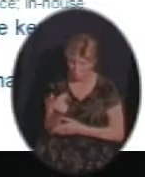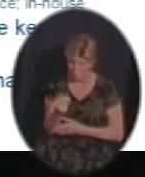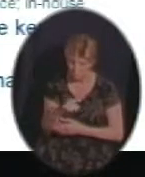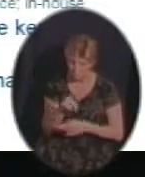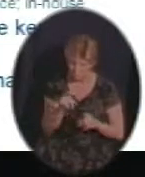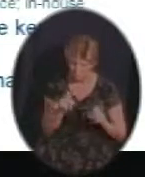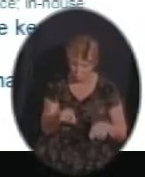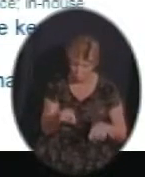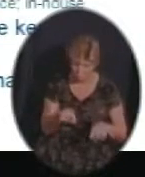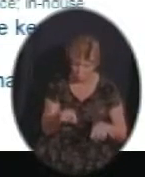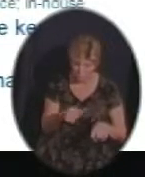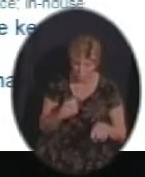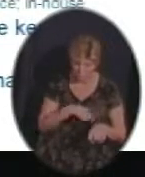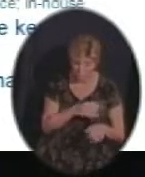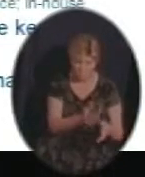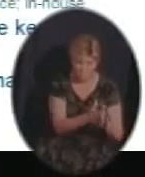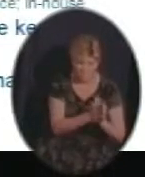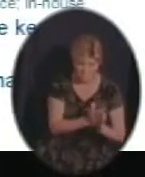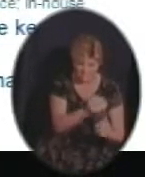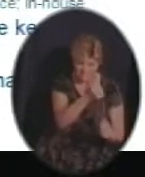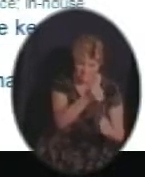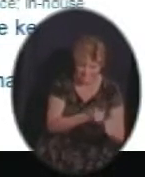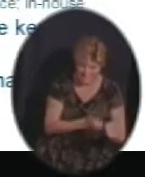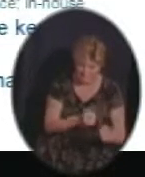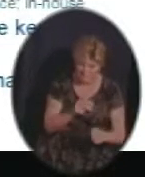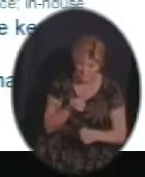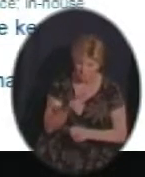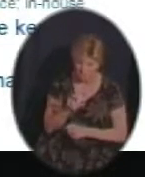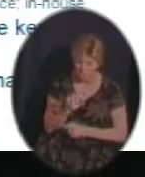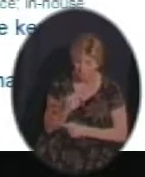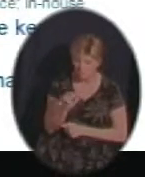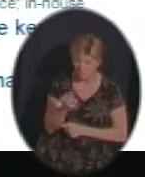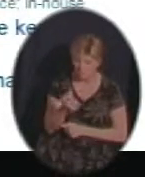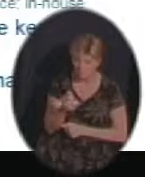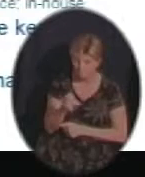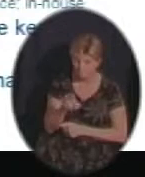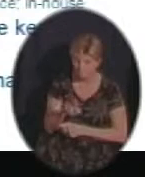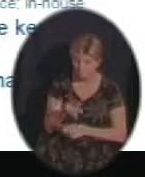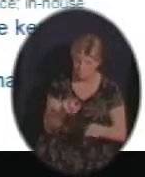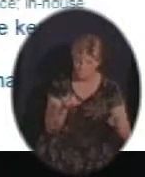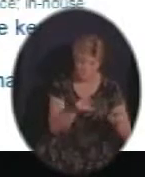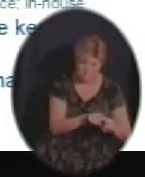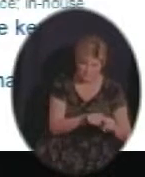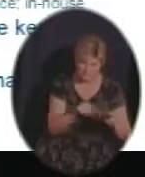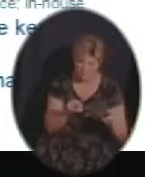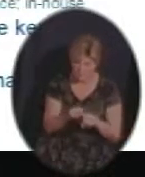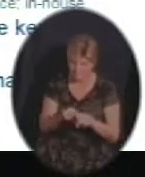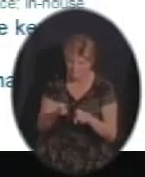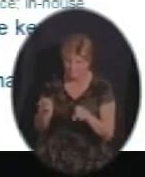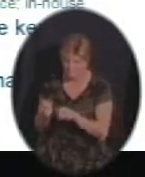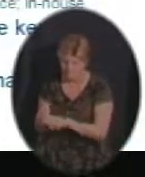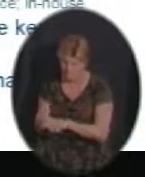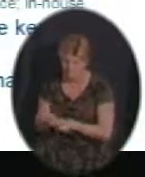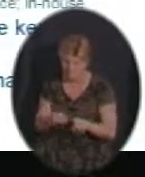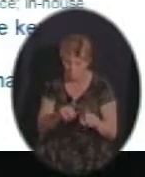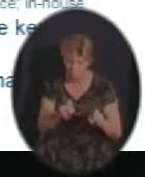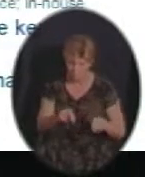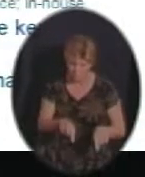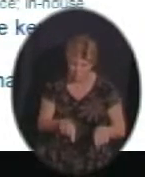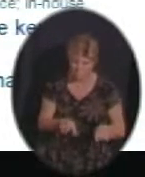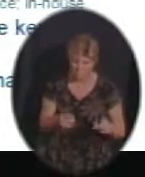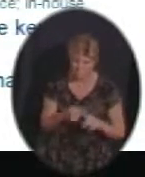There were a couple clarifications that we needed, so there were some differences, but essentially it was the same criteria to go through as far as those interview